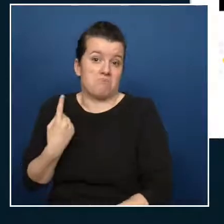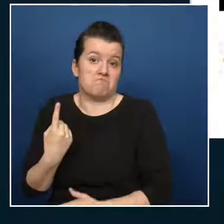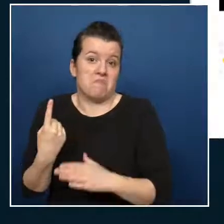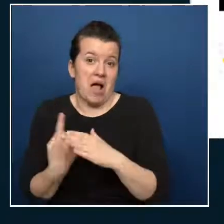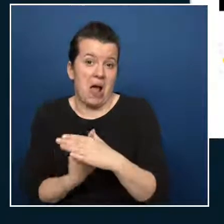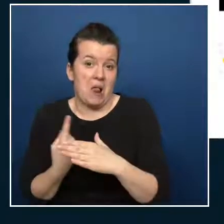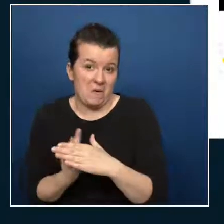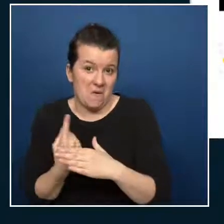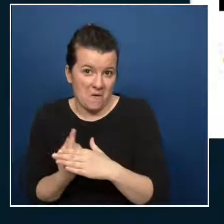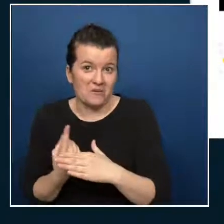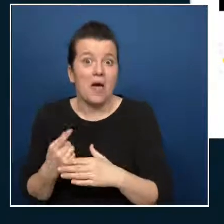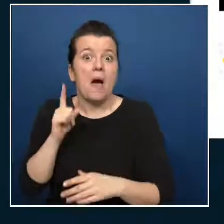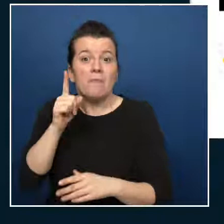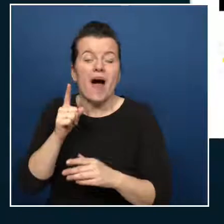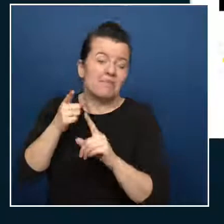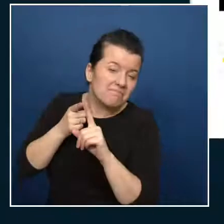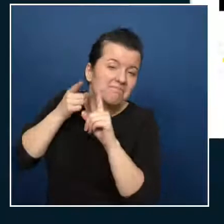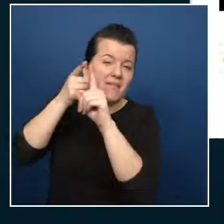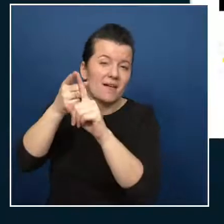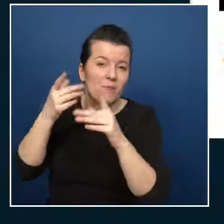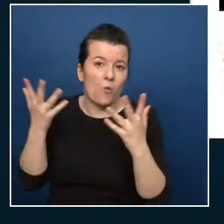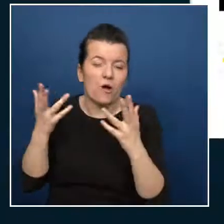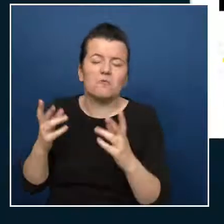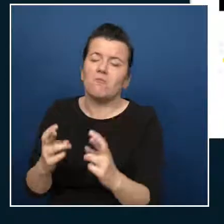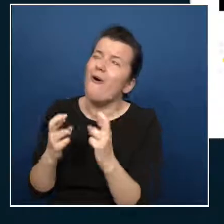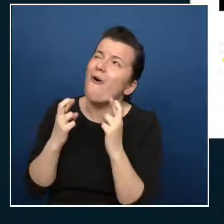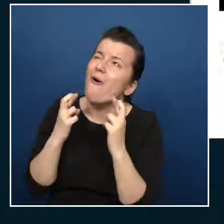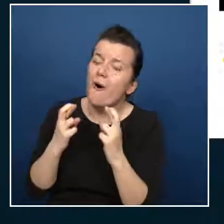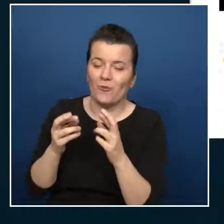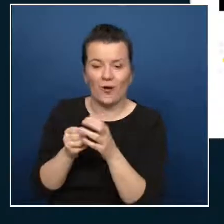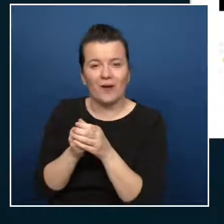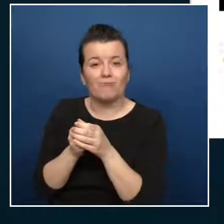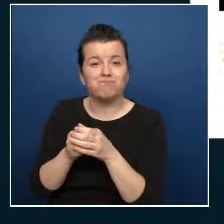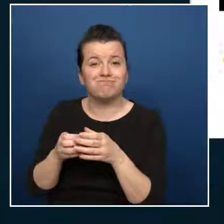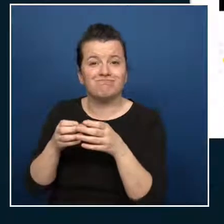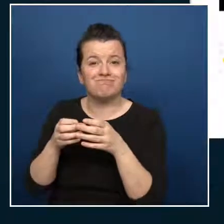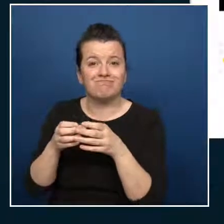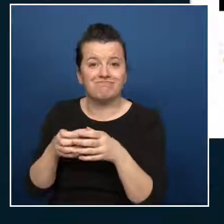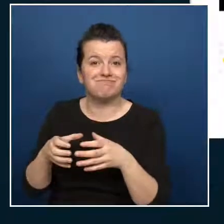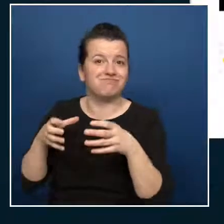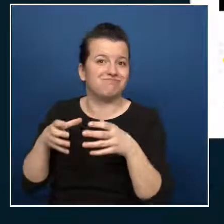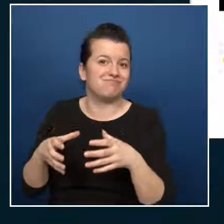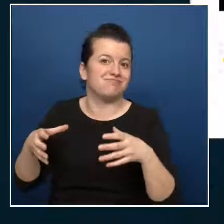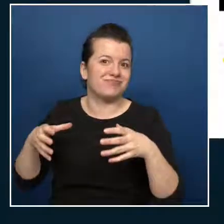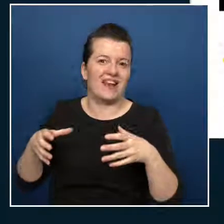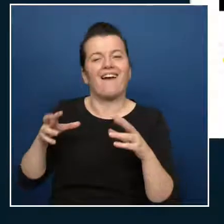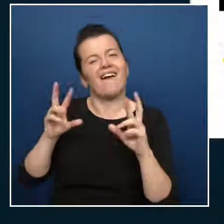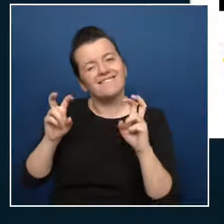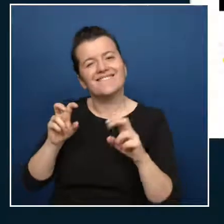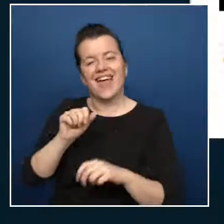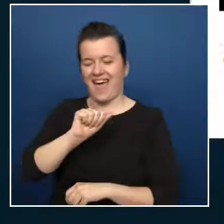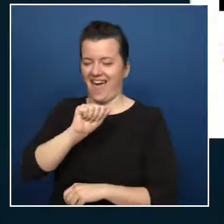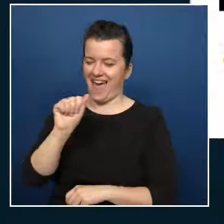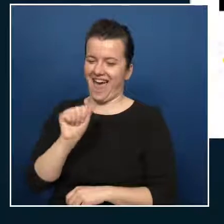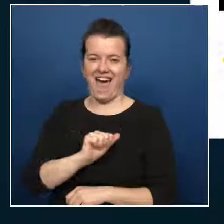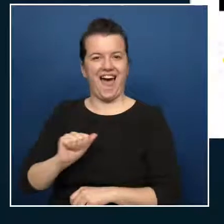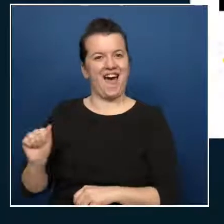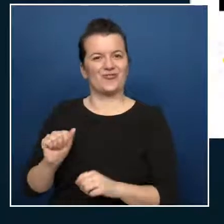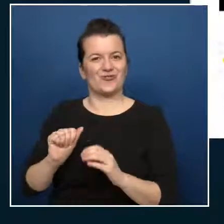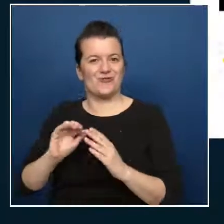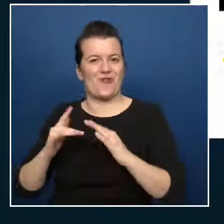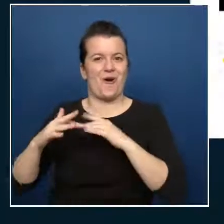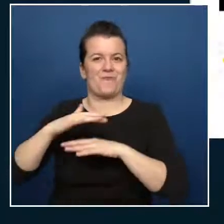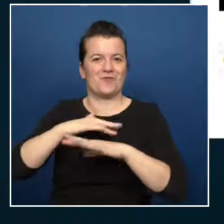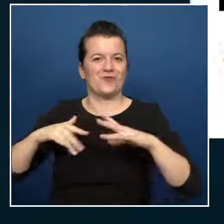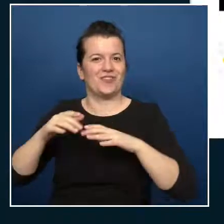a motivation and a hope that it will grow as a good Azure community locally. And on my